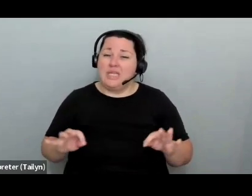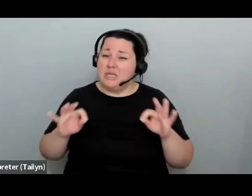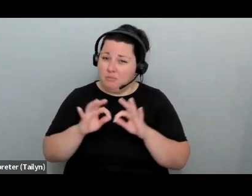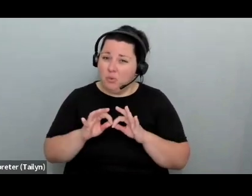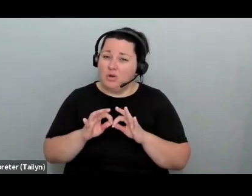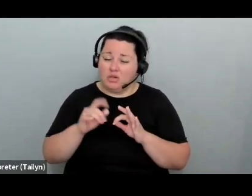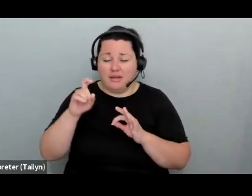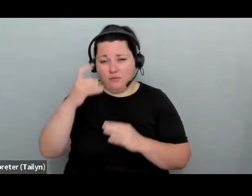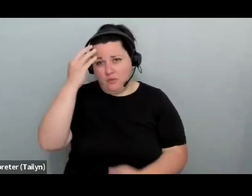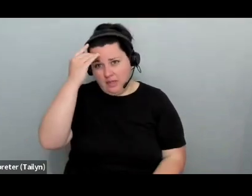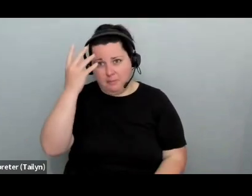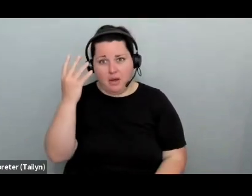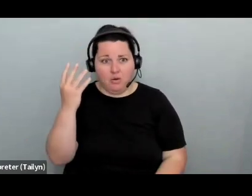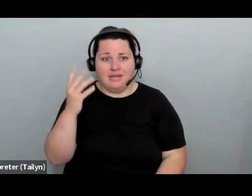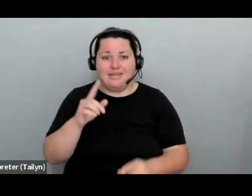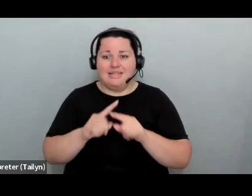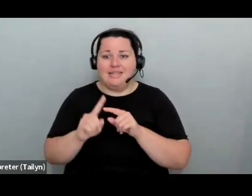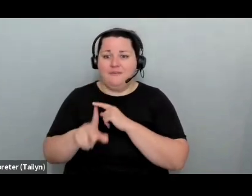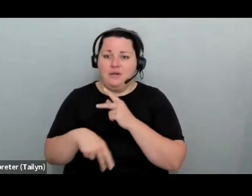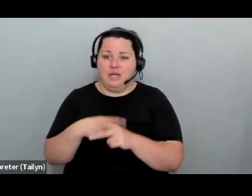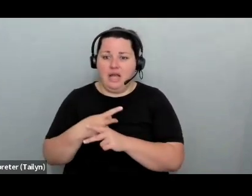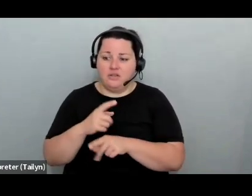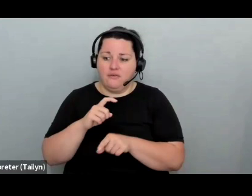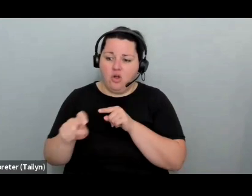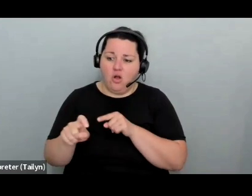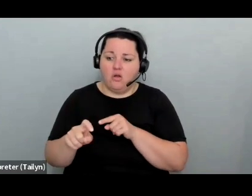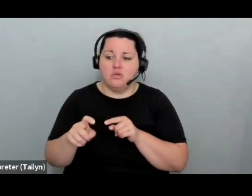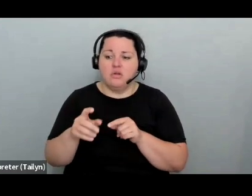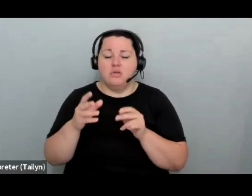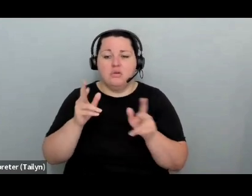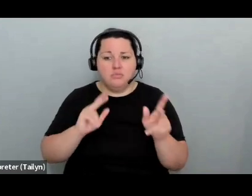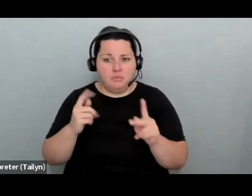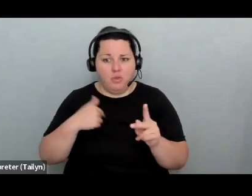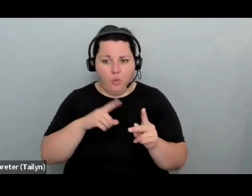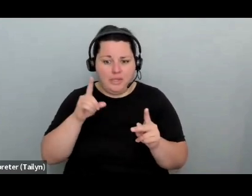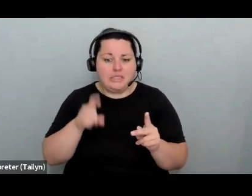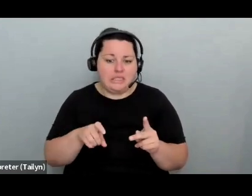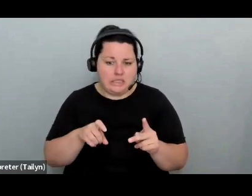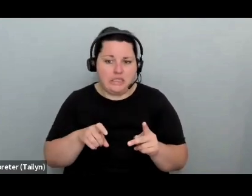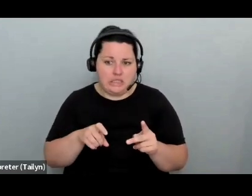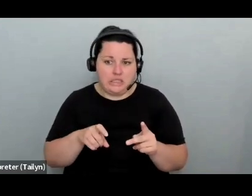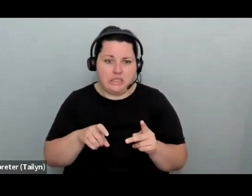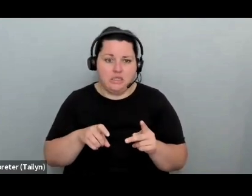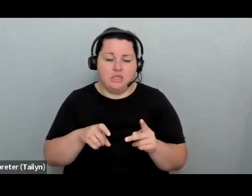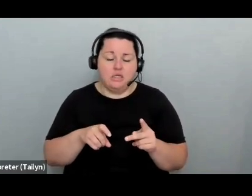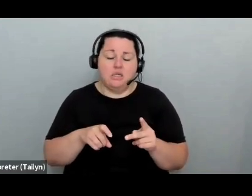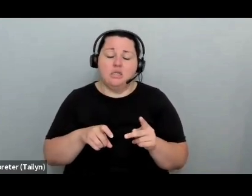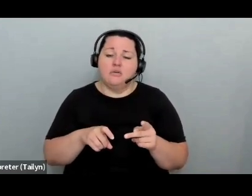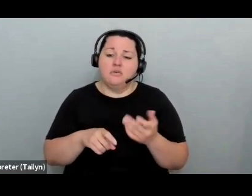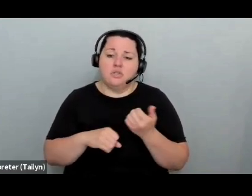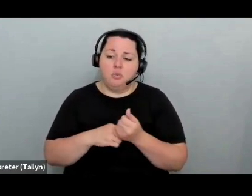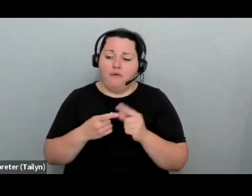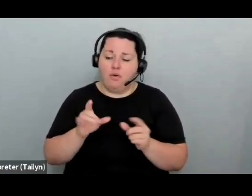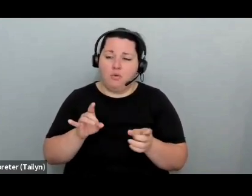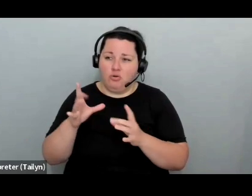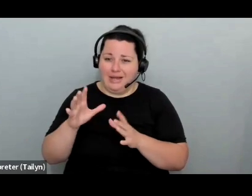thinking about the types of calls and the types of individuals that will be needing the support from the crisis center. When